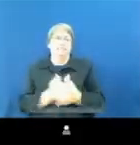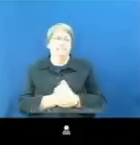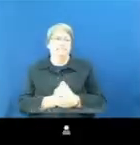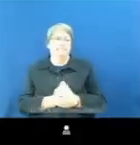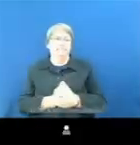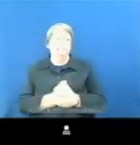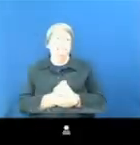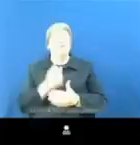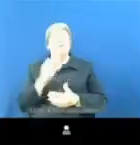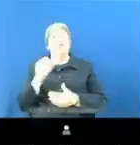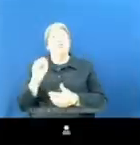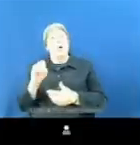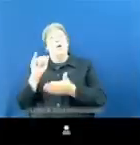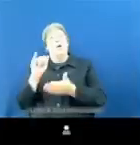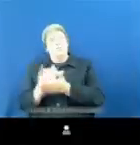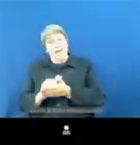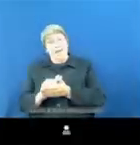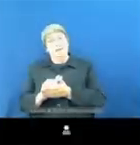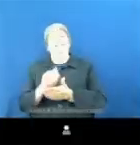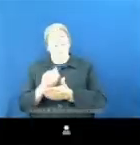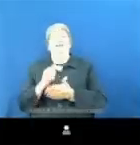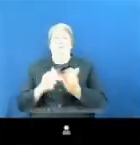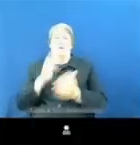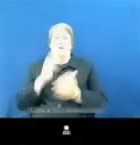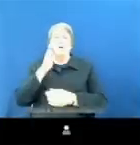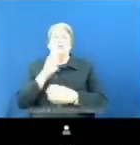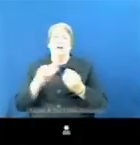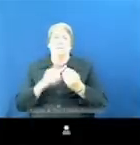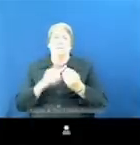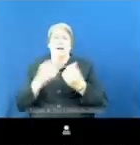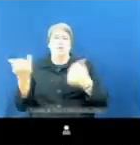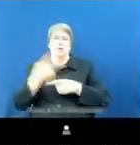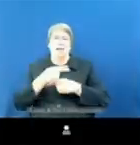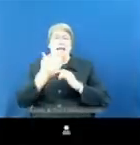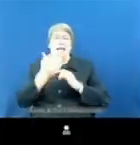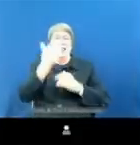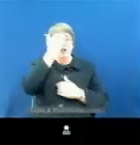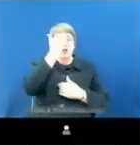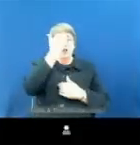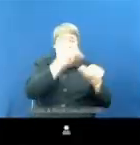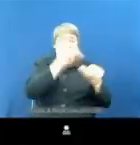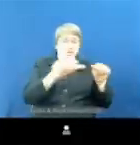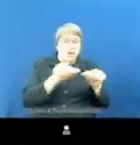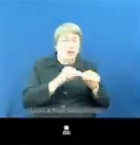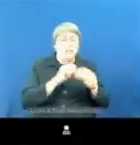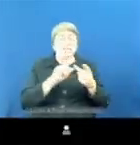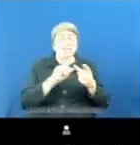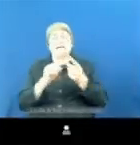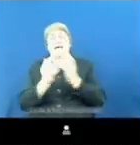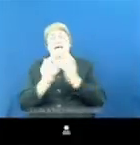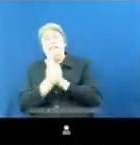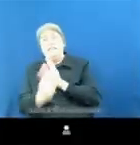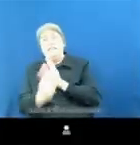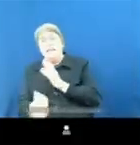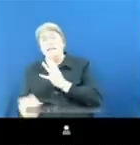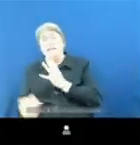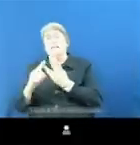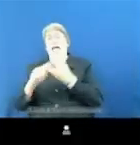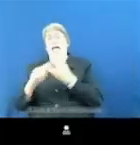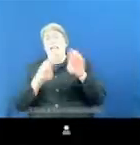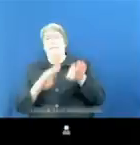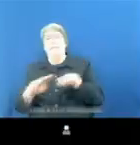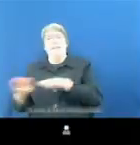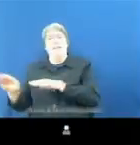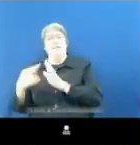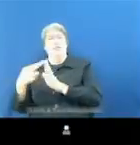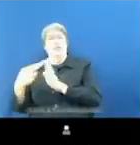So that's what we're going to talk about today, the various knowledge areas, the skill, and the conduct rules regarding interpreting in legal settings,